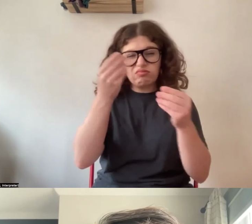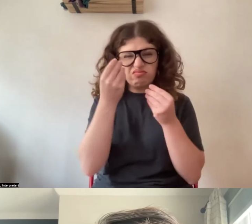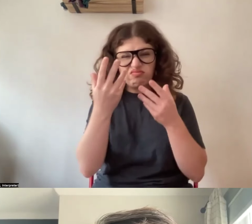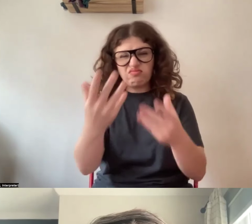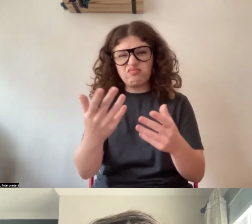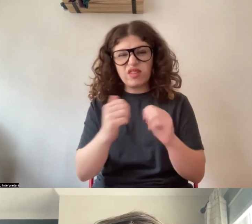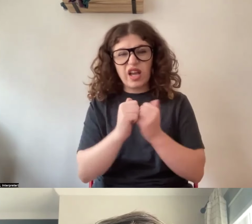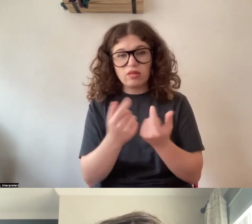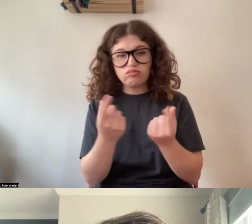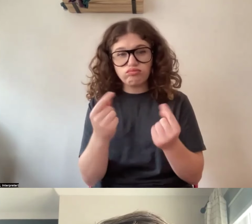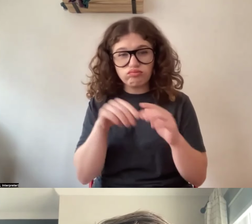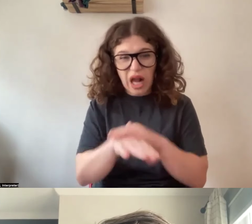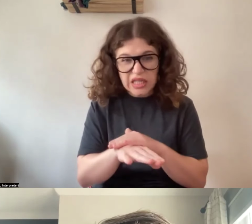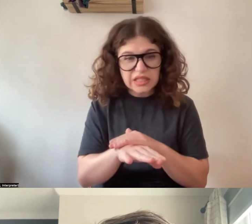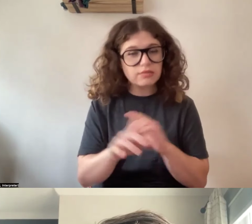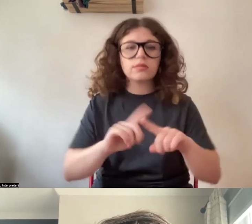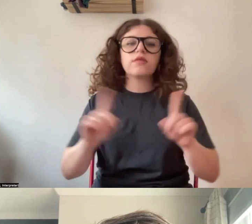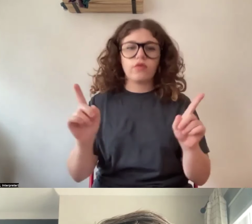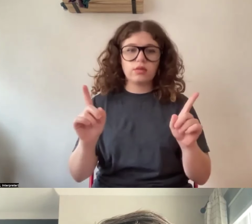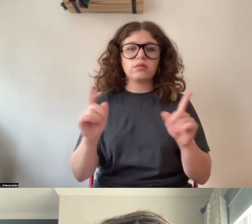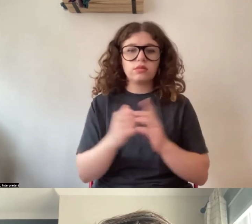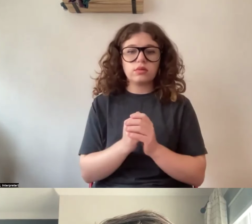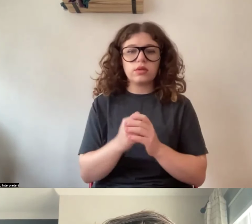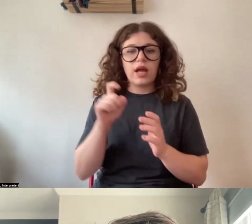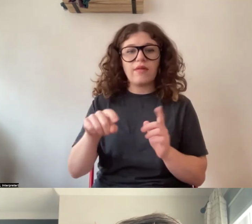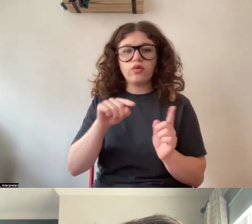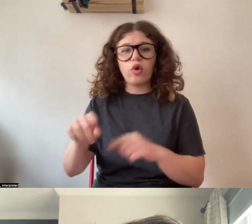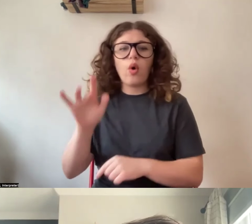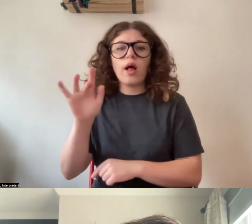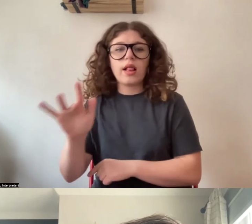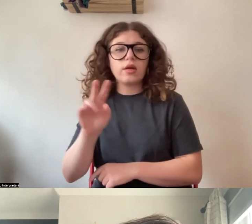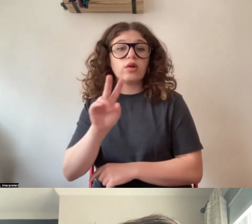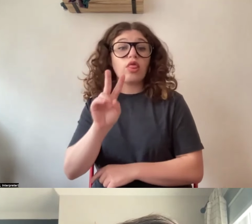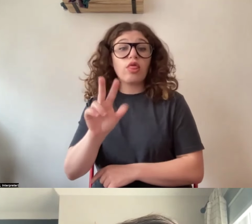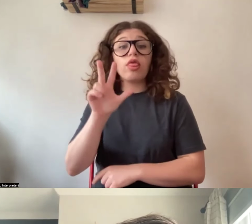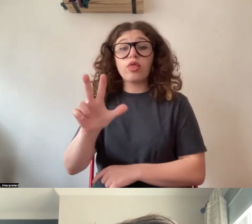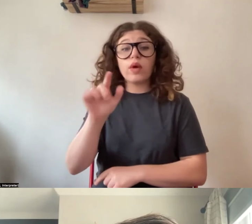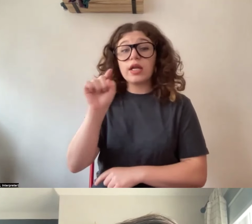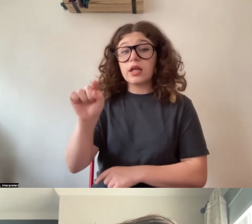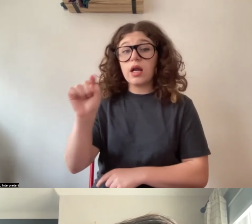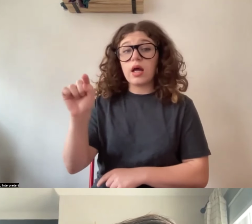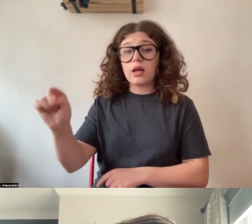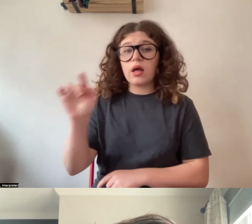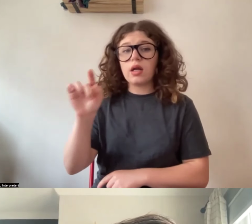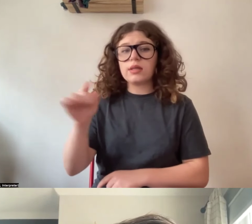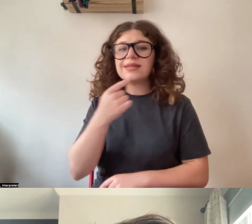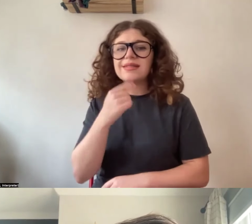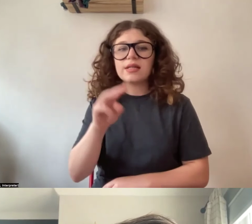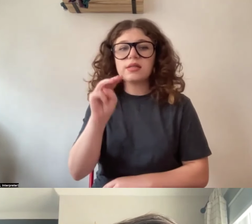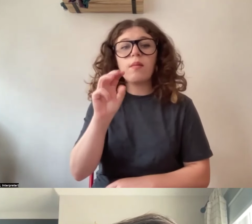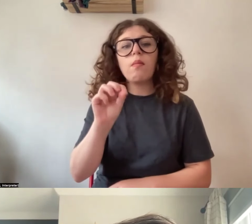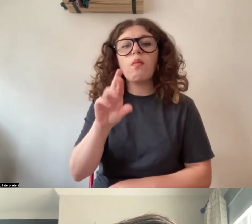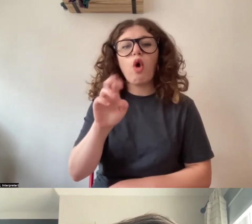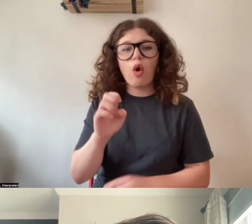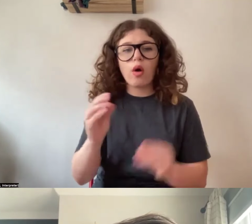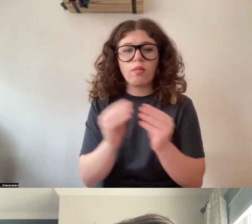You have to go to the three dots where it says more. In the menu that displays, find the option language